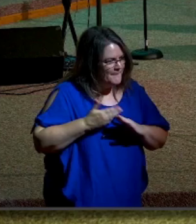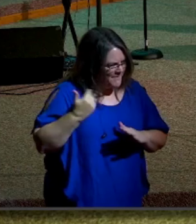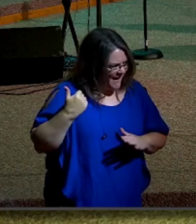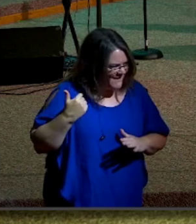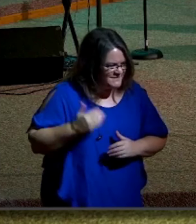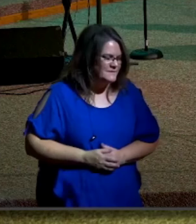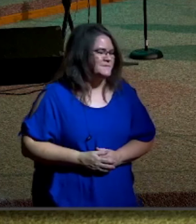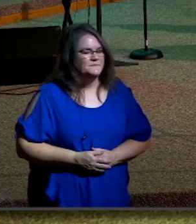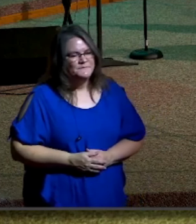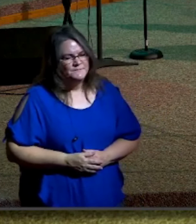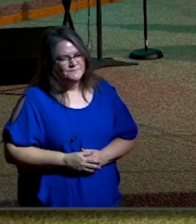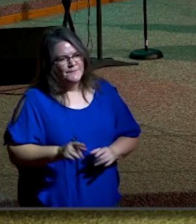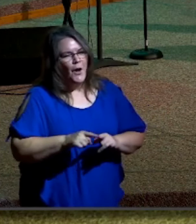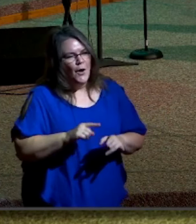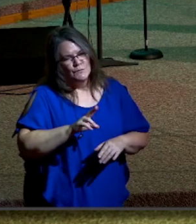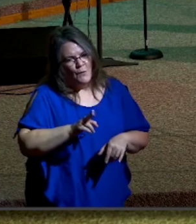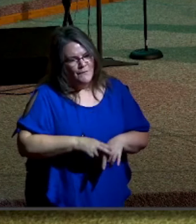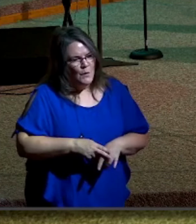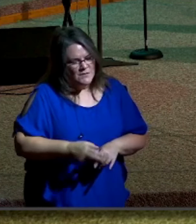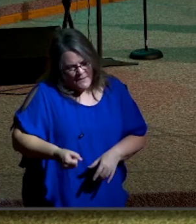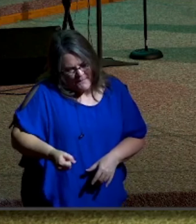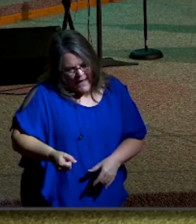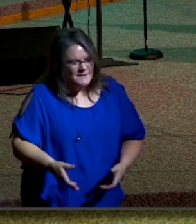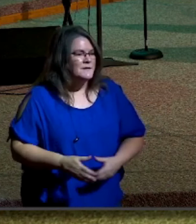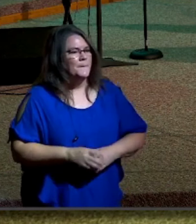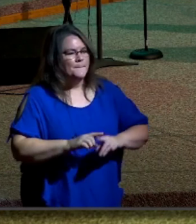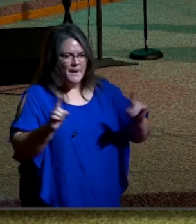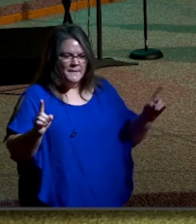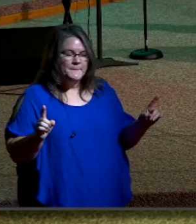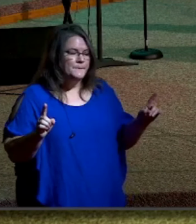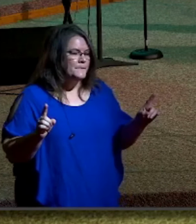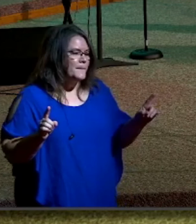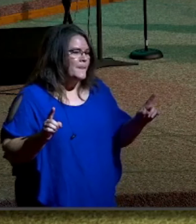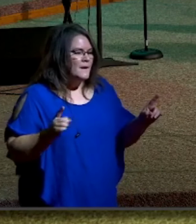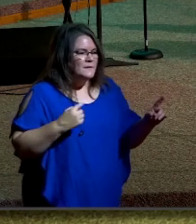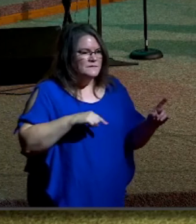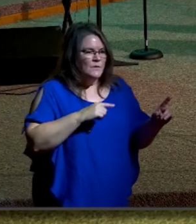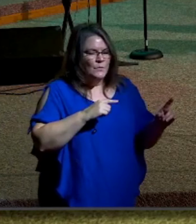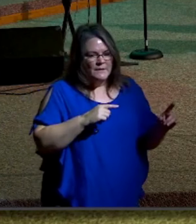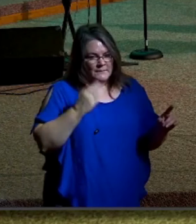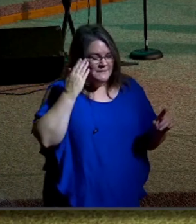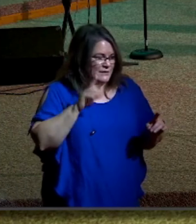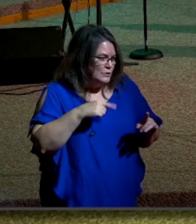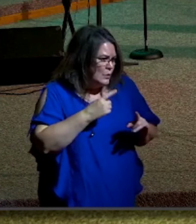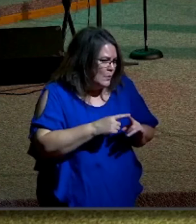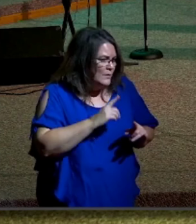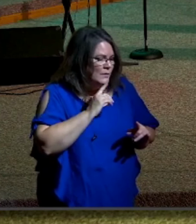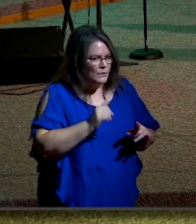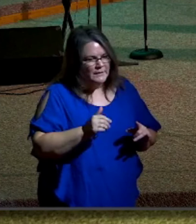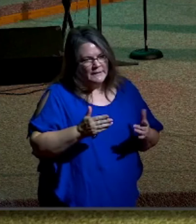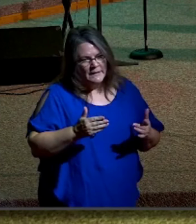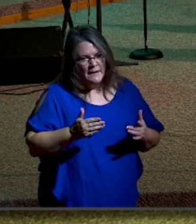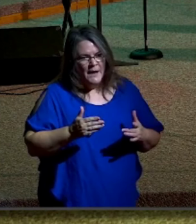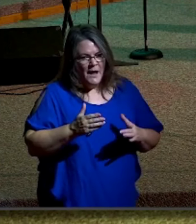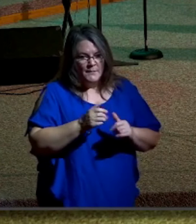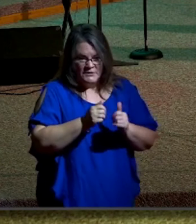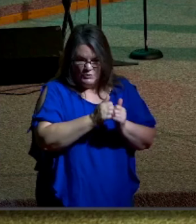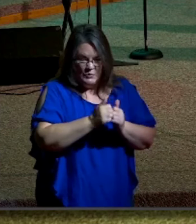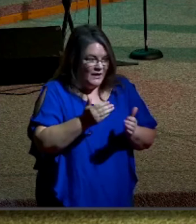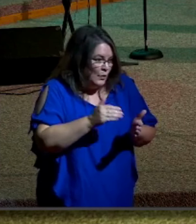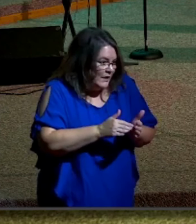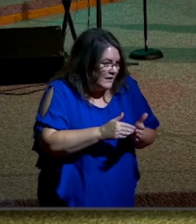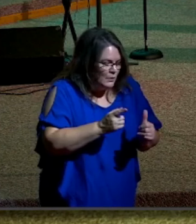too. But I had, so we didn't really know when we were gonna be reunited again. We first met